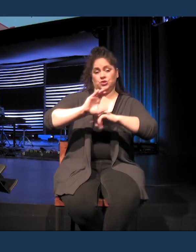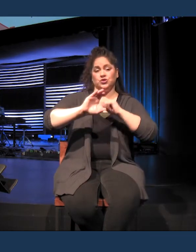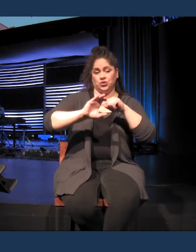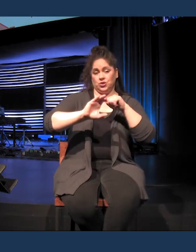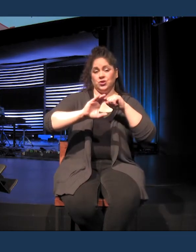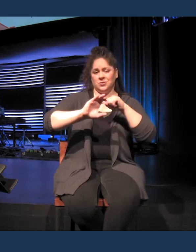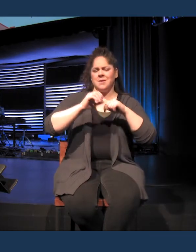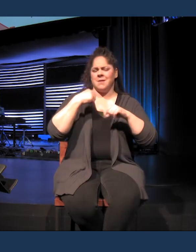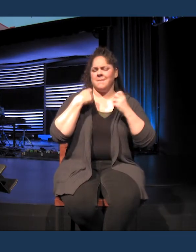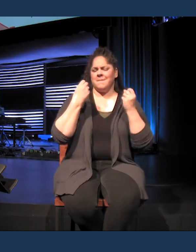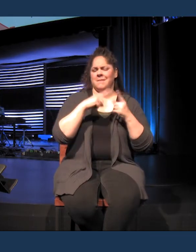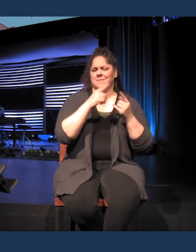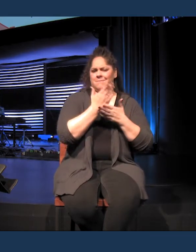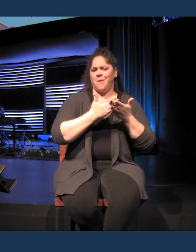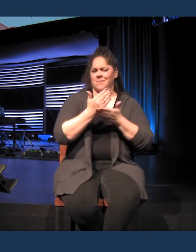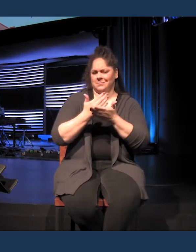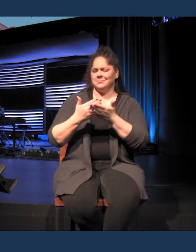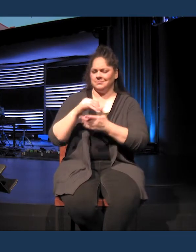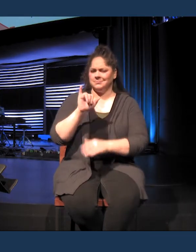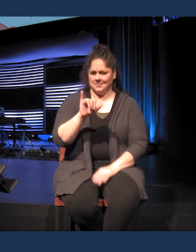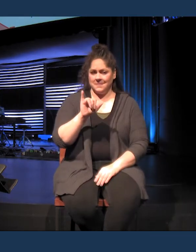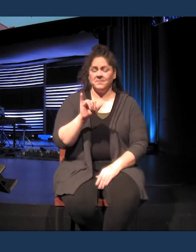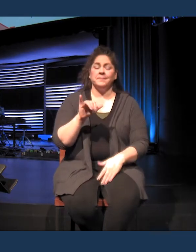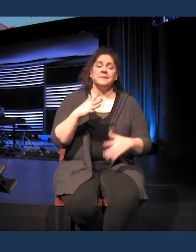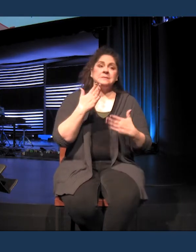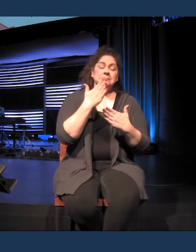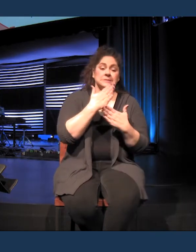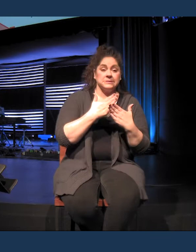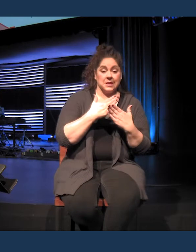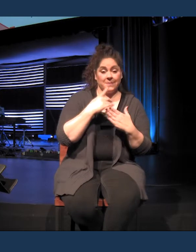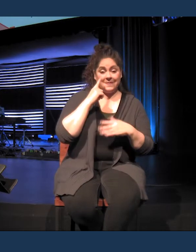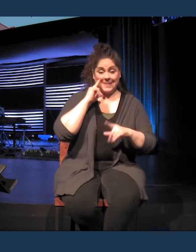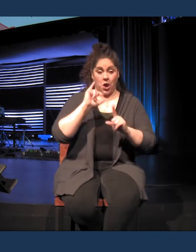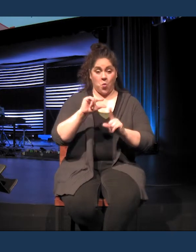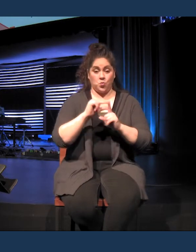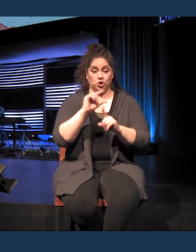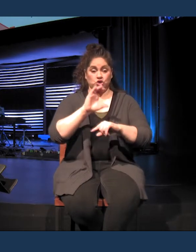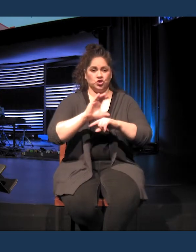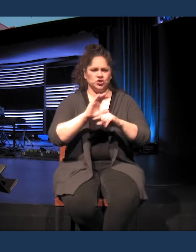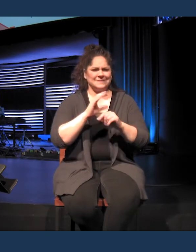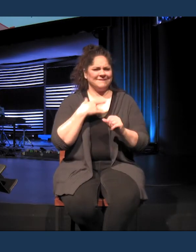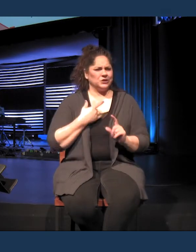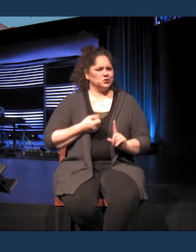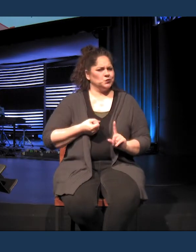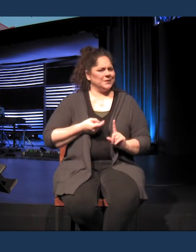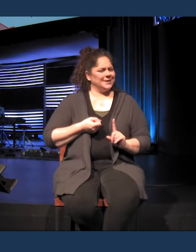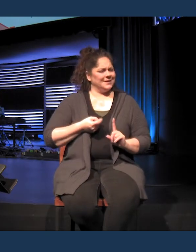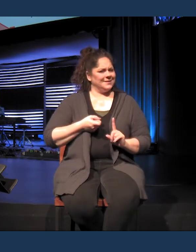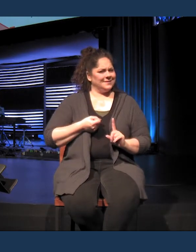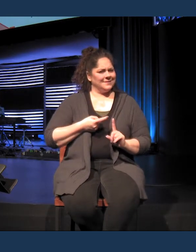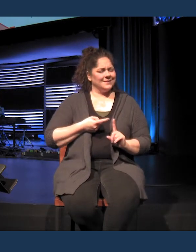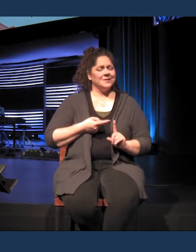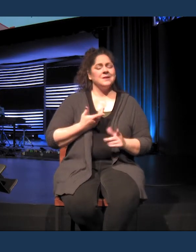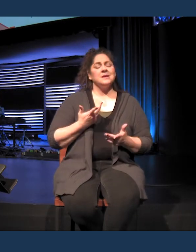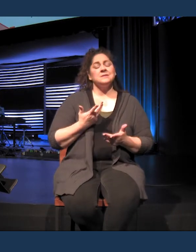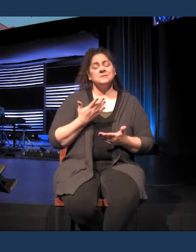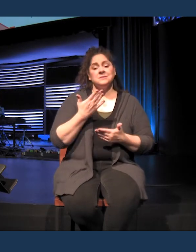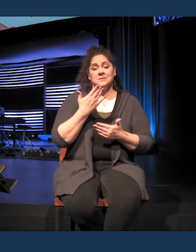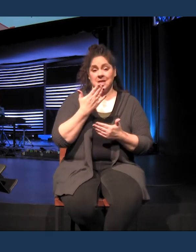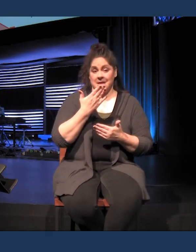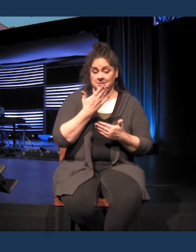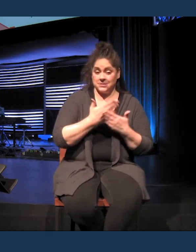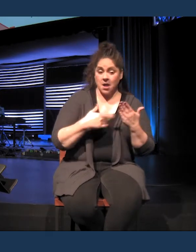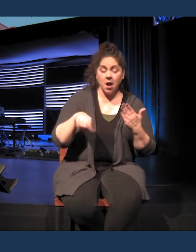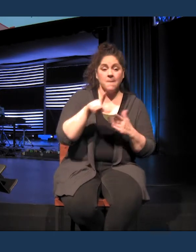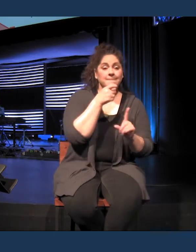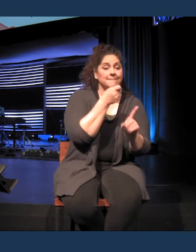of facets to it. It can be a triggering word. How has the church, how has being part of a church impacted your life? For